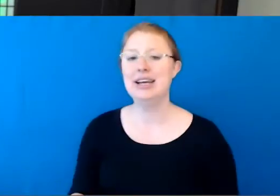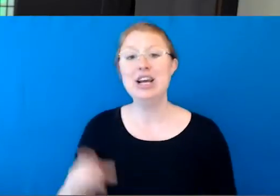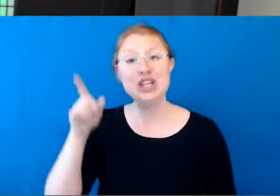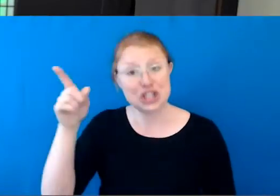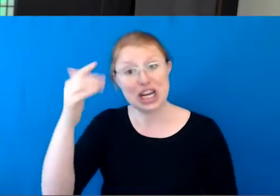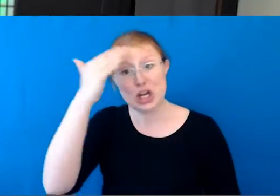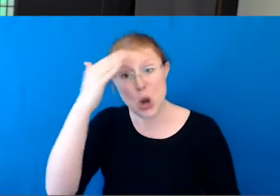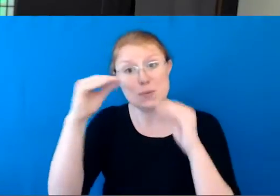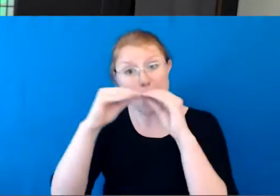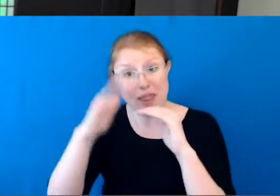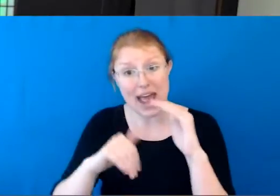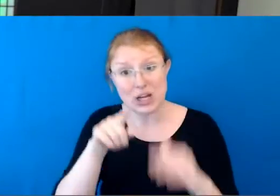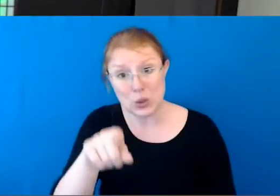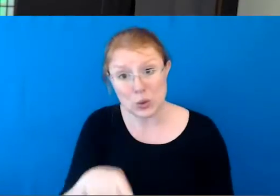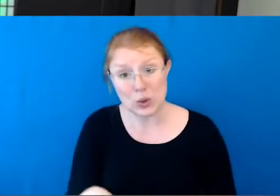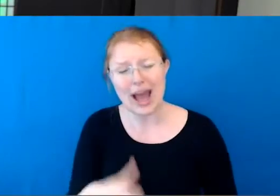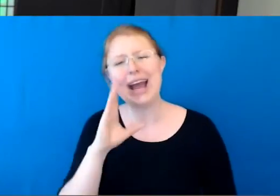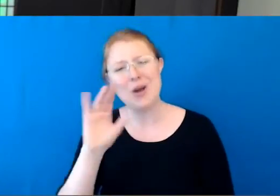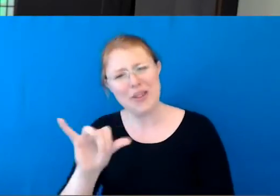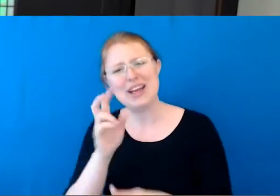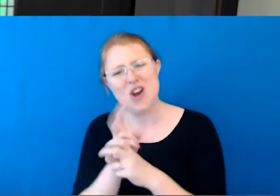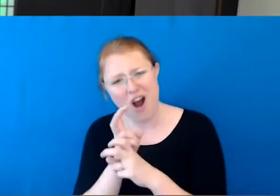true. It's absolutely true.